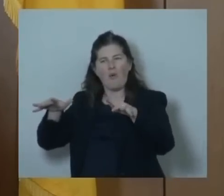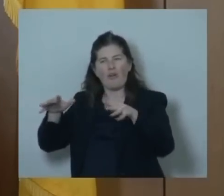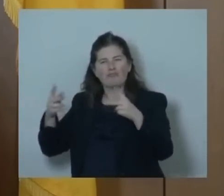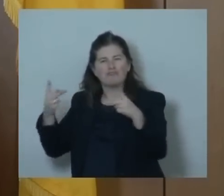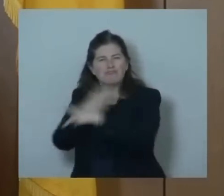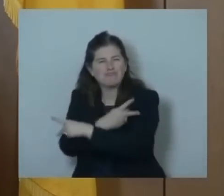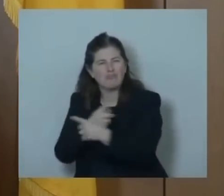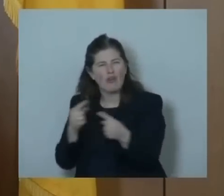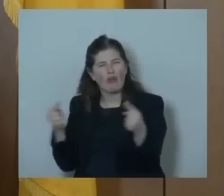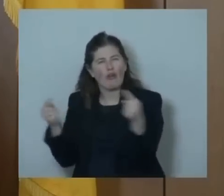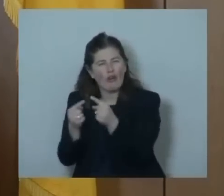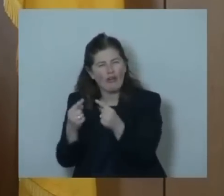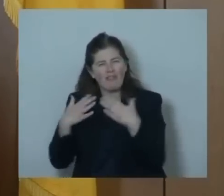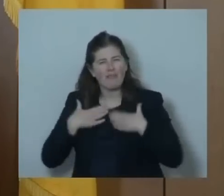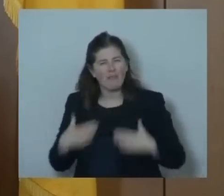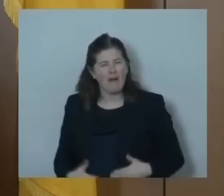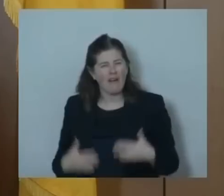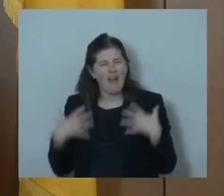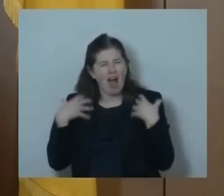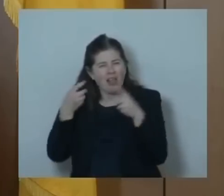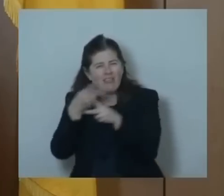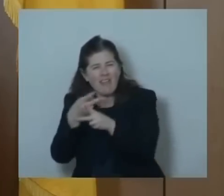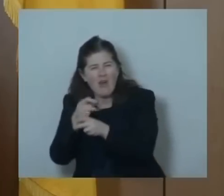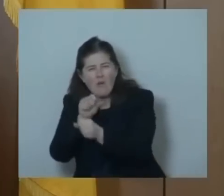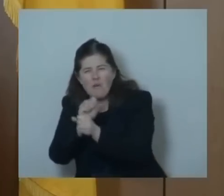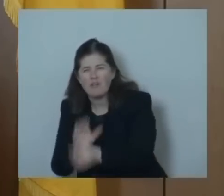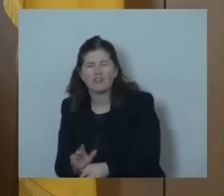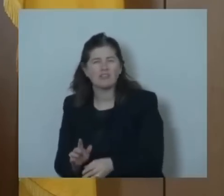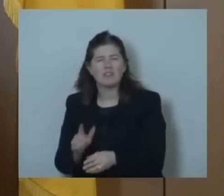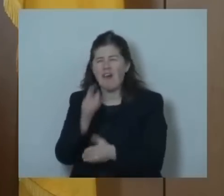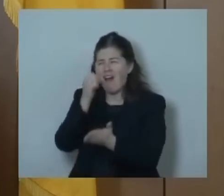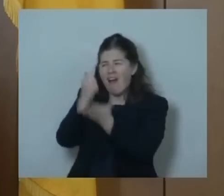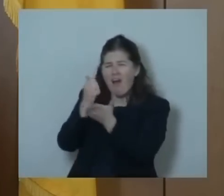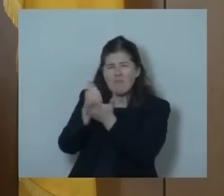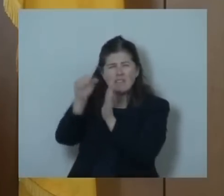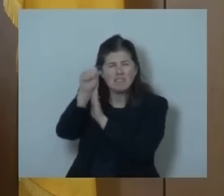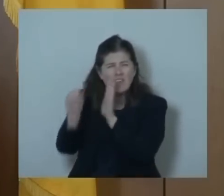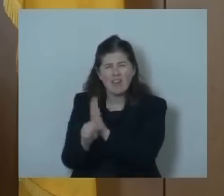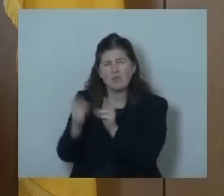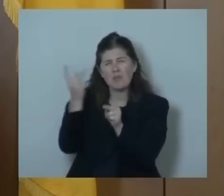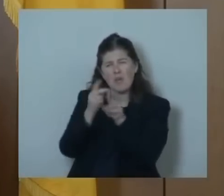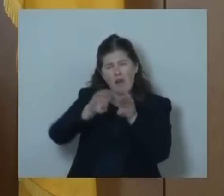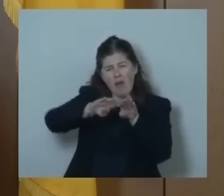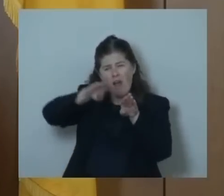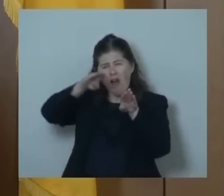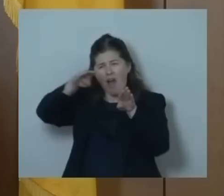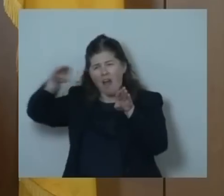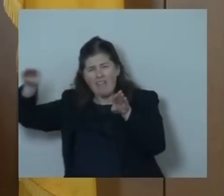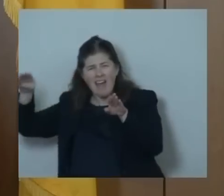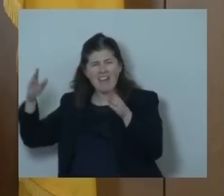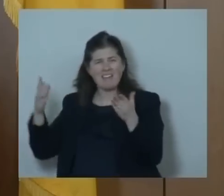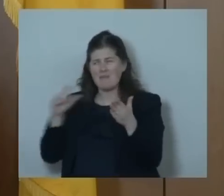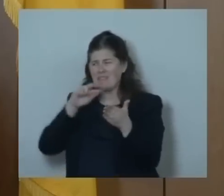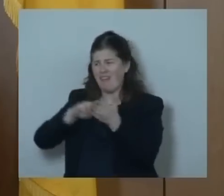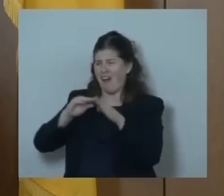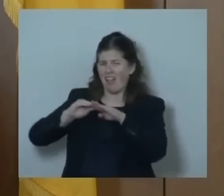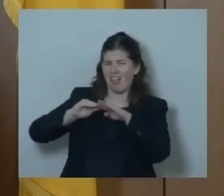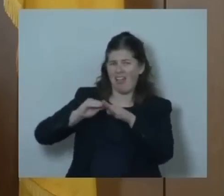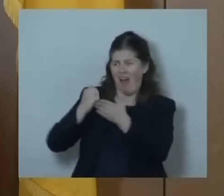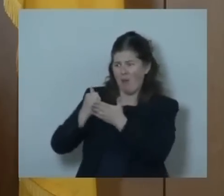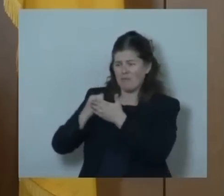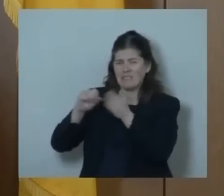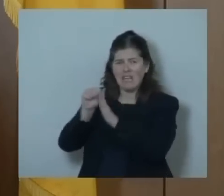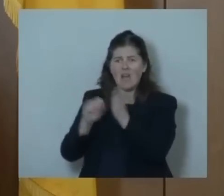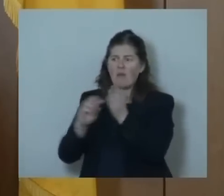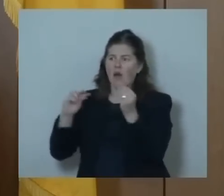workers. You're not assisting the state to keep that curve flat, which means that we can more rapidly